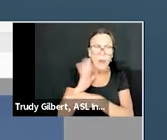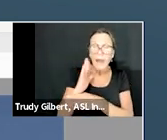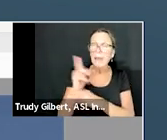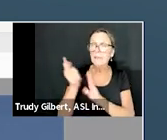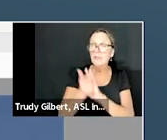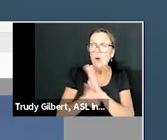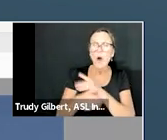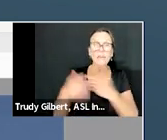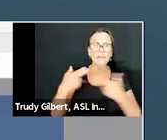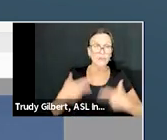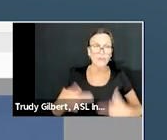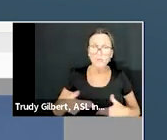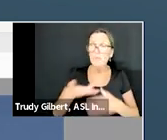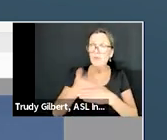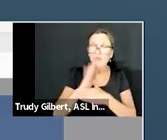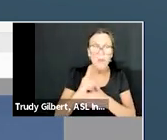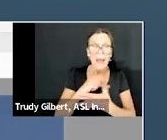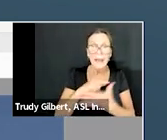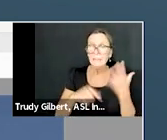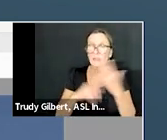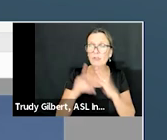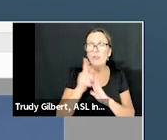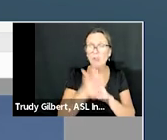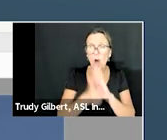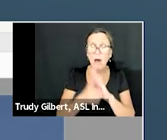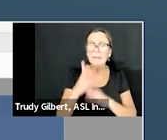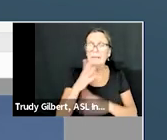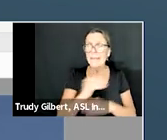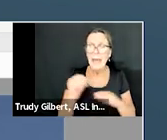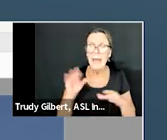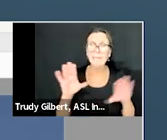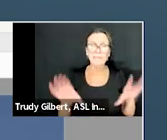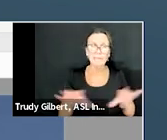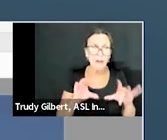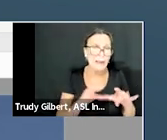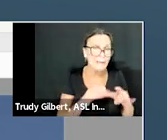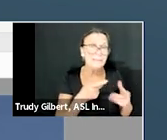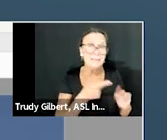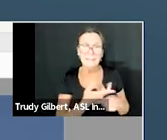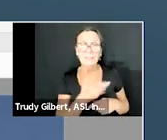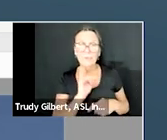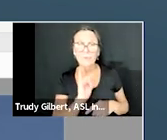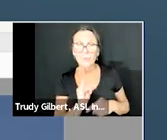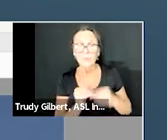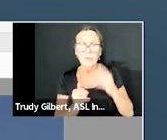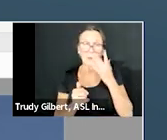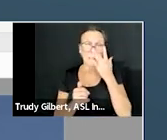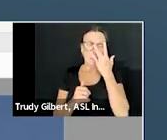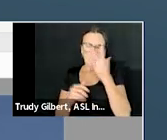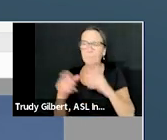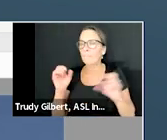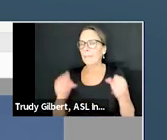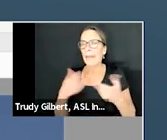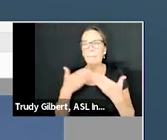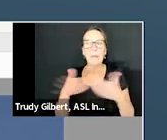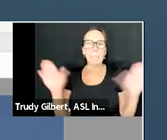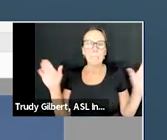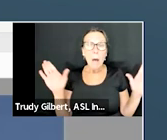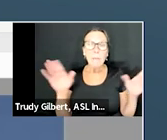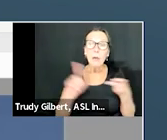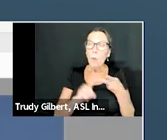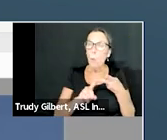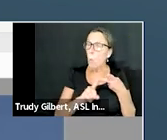rights laws and practices as well. And that can be either a public or a private